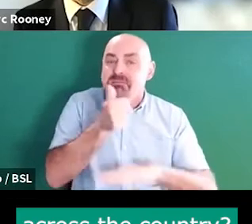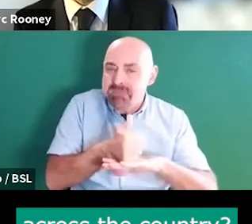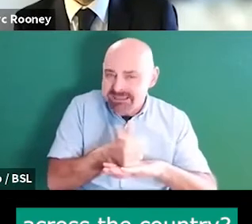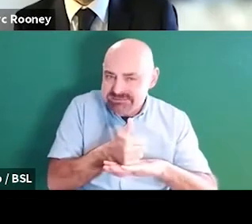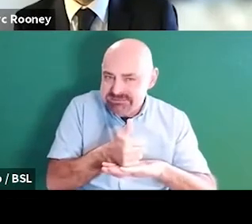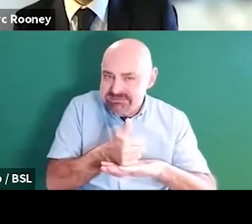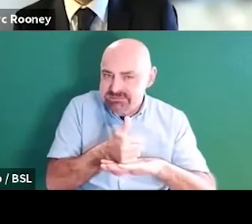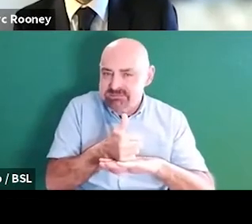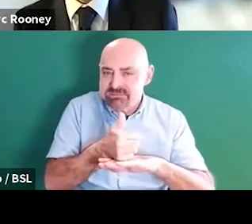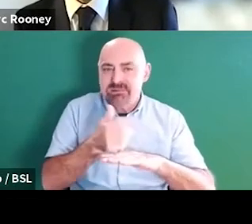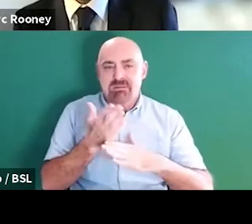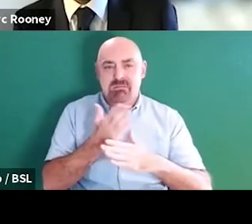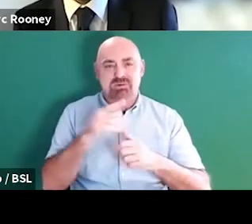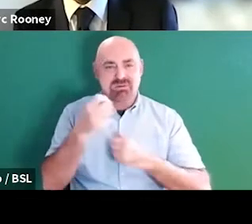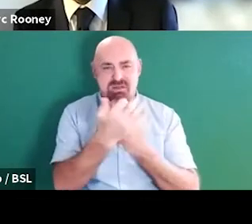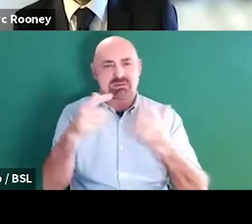the country?